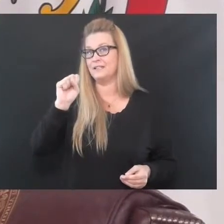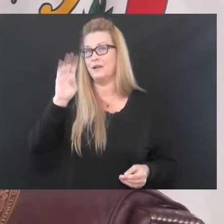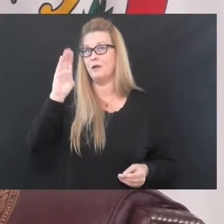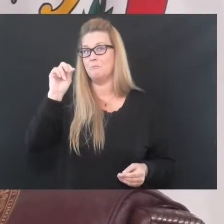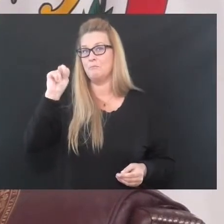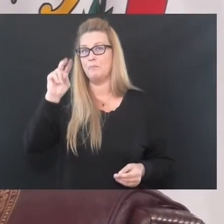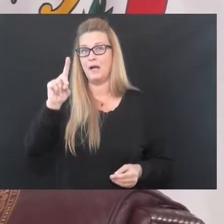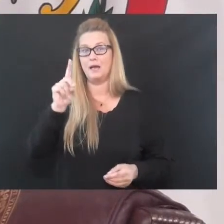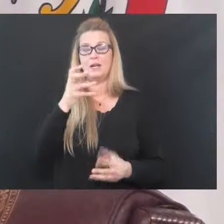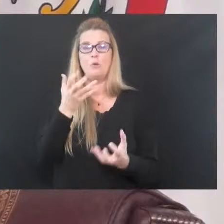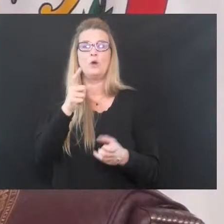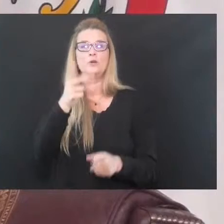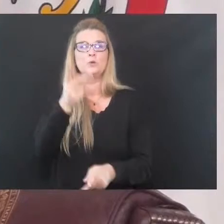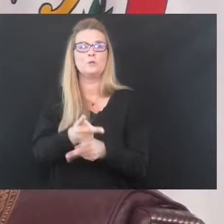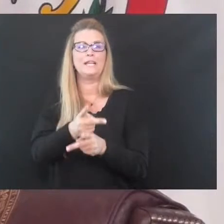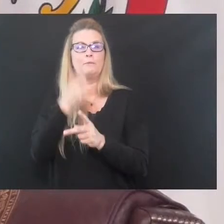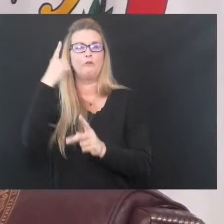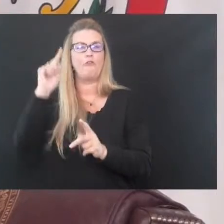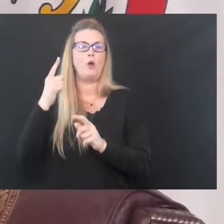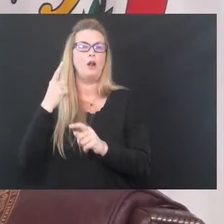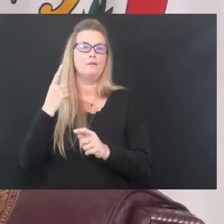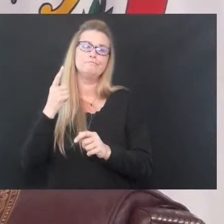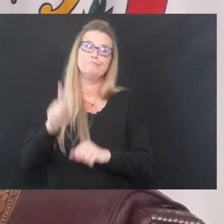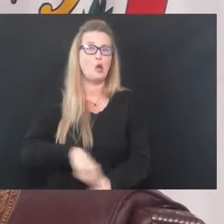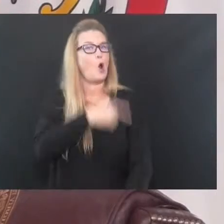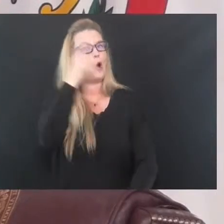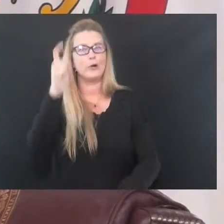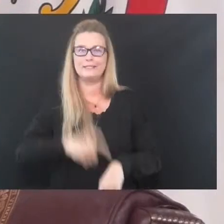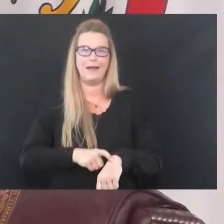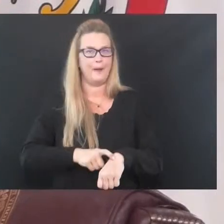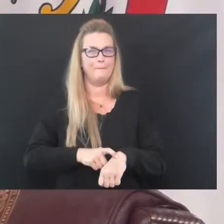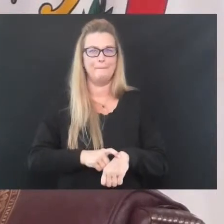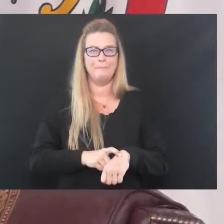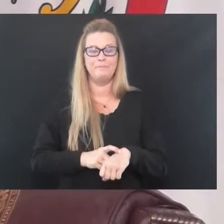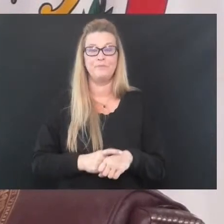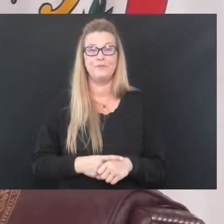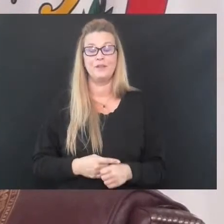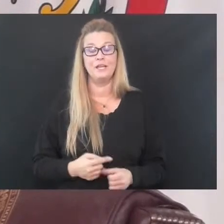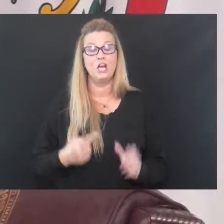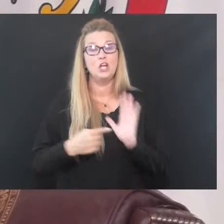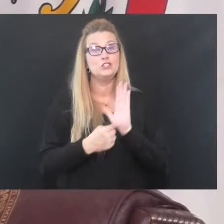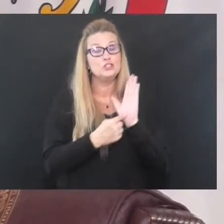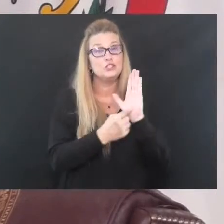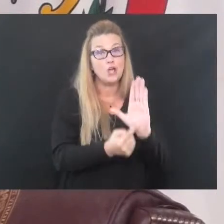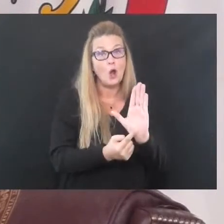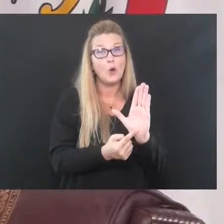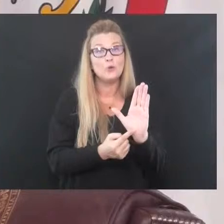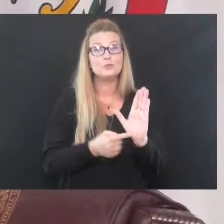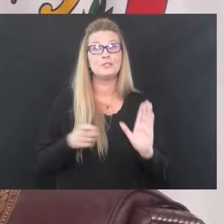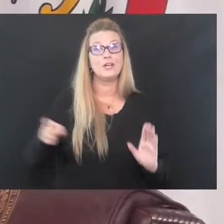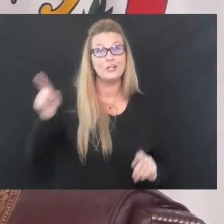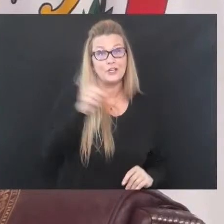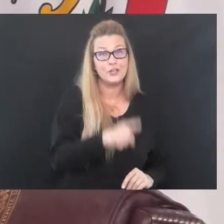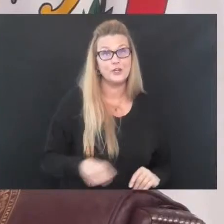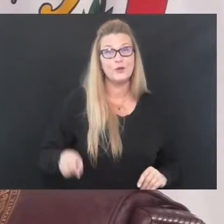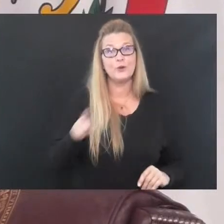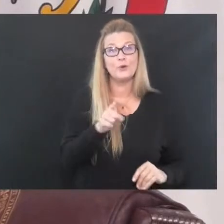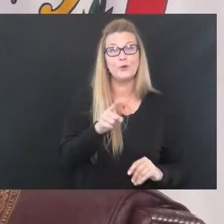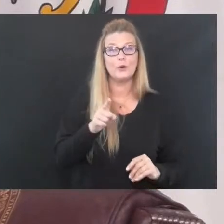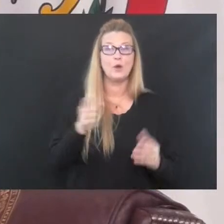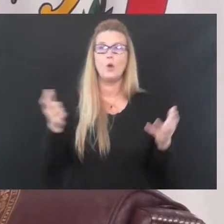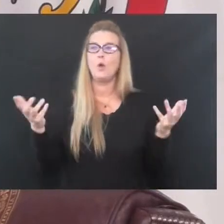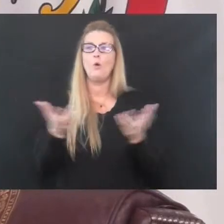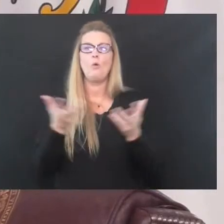for a long, long, long time. I hope that it signifies to you just what this